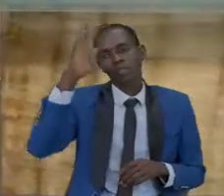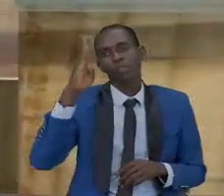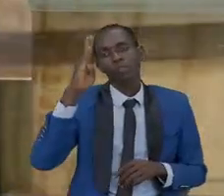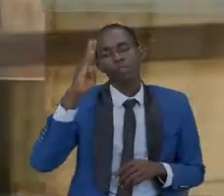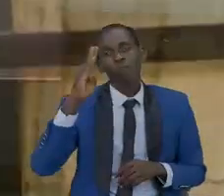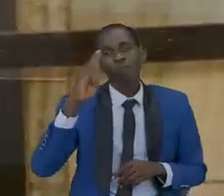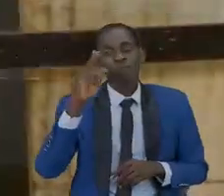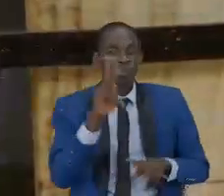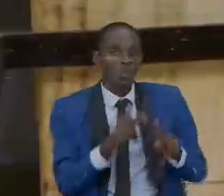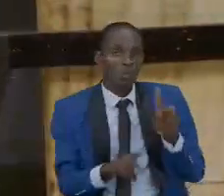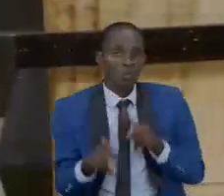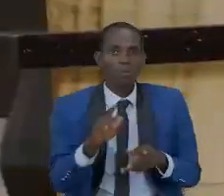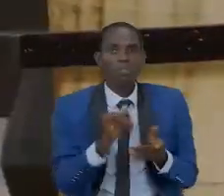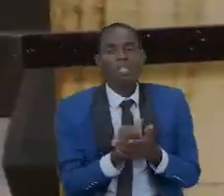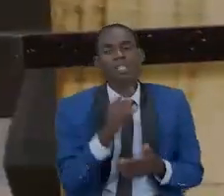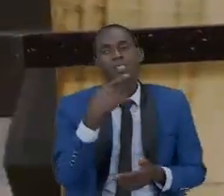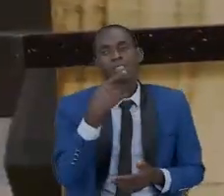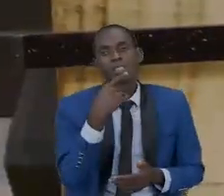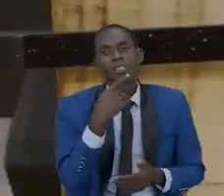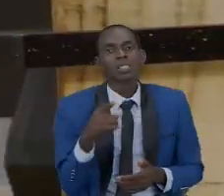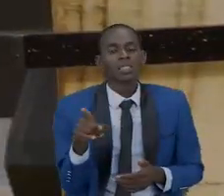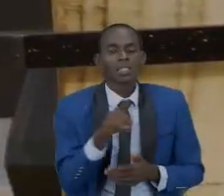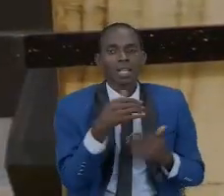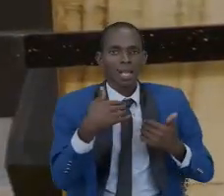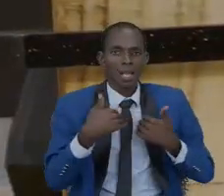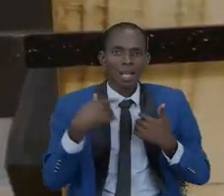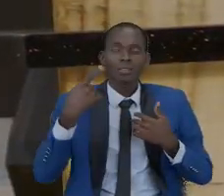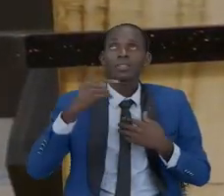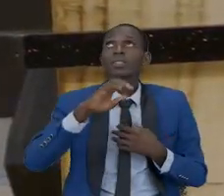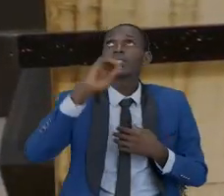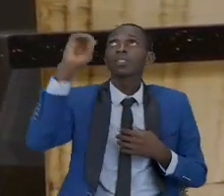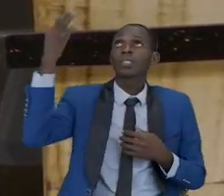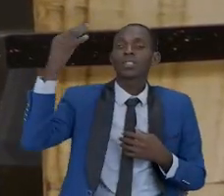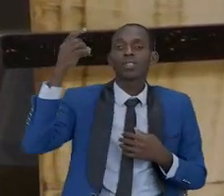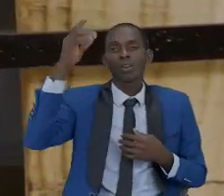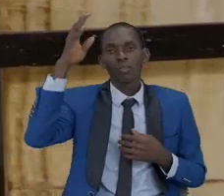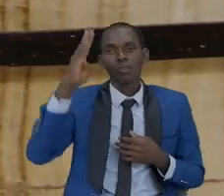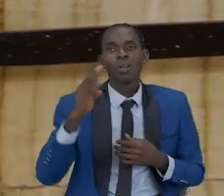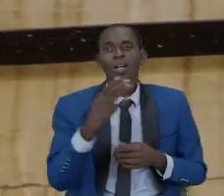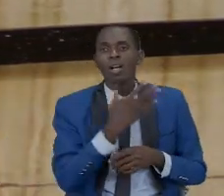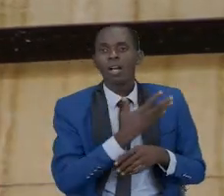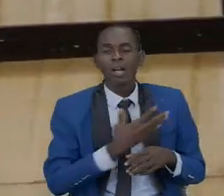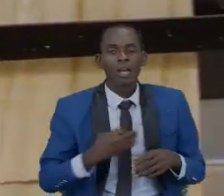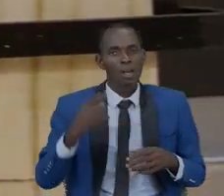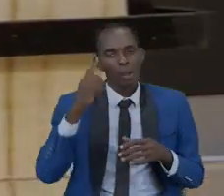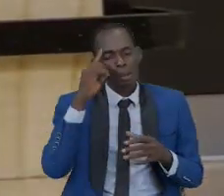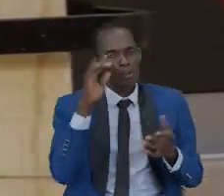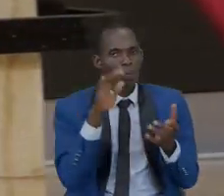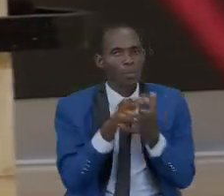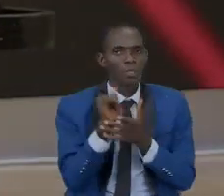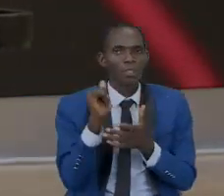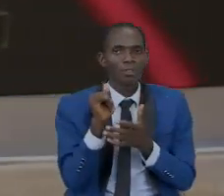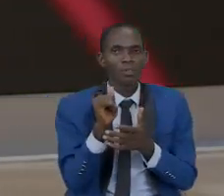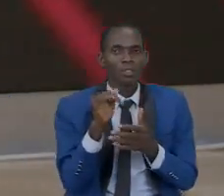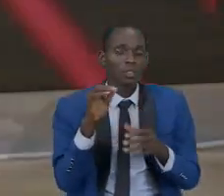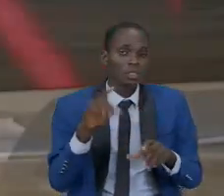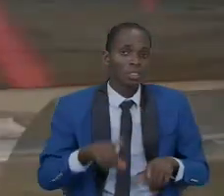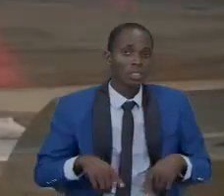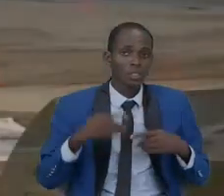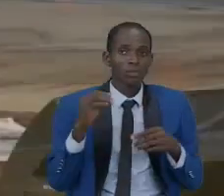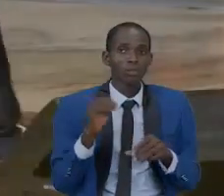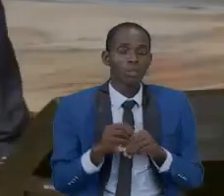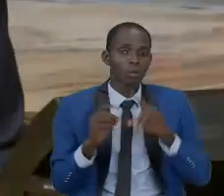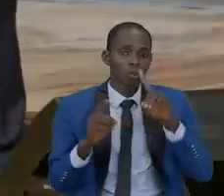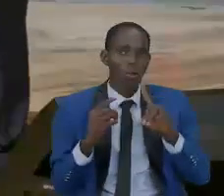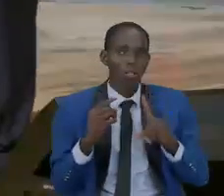who claim to have the grace of God and they live a worse life that the